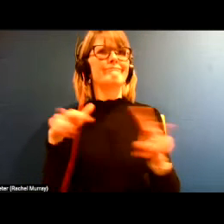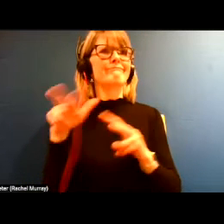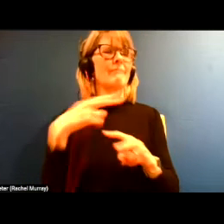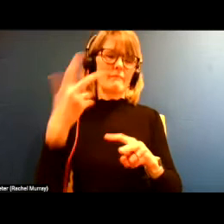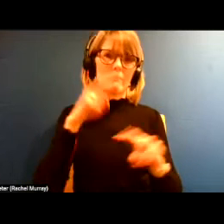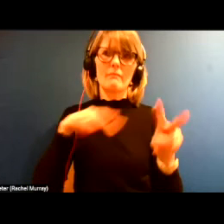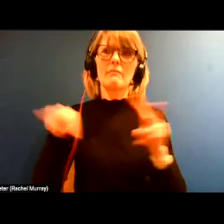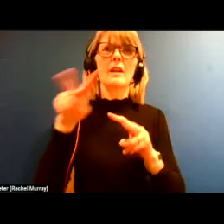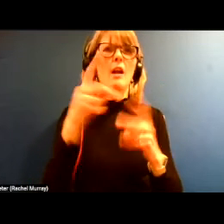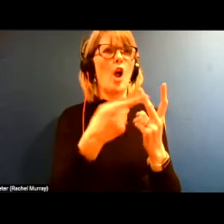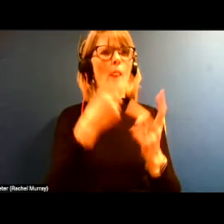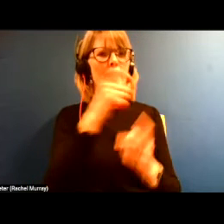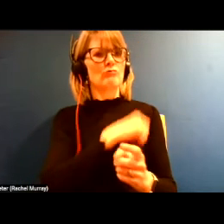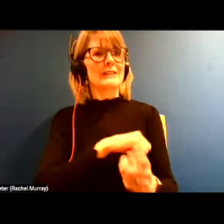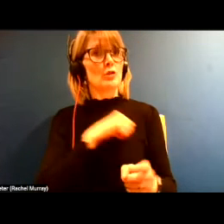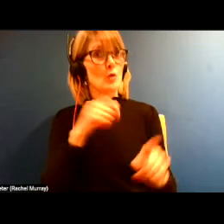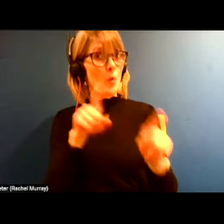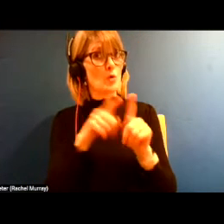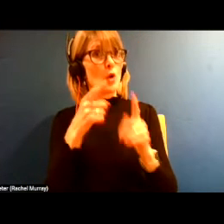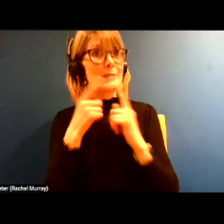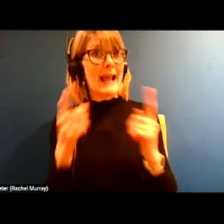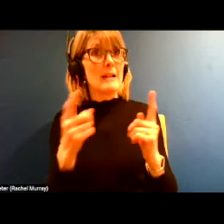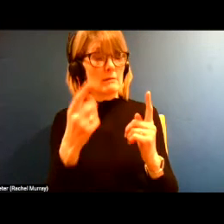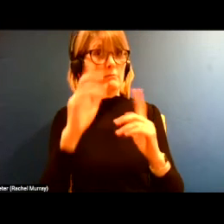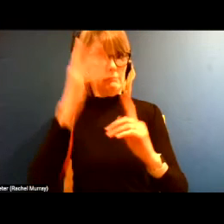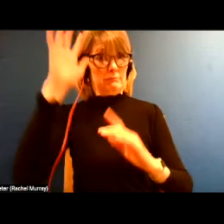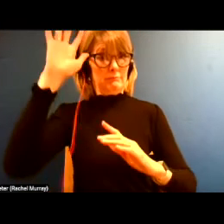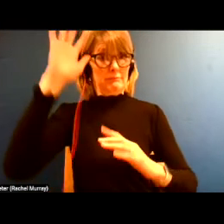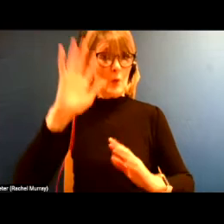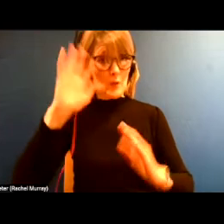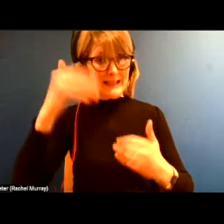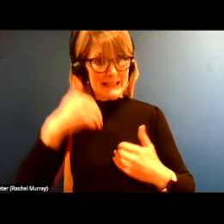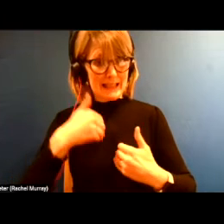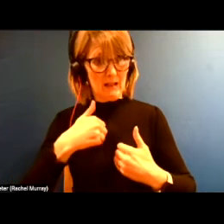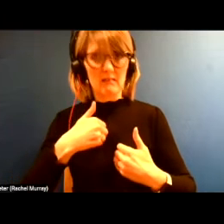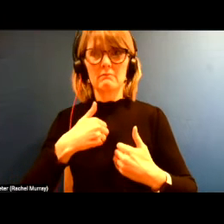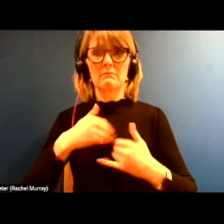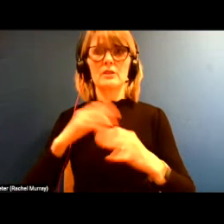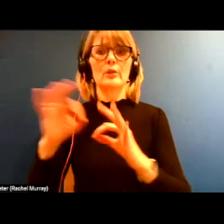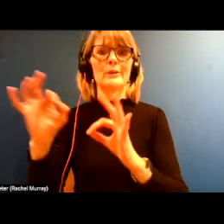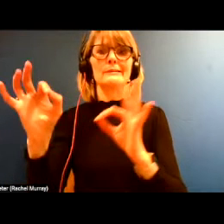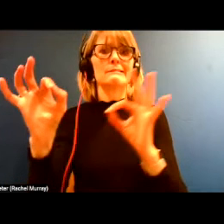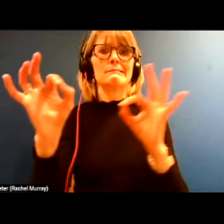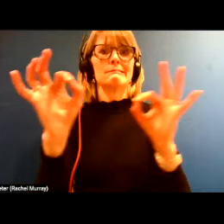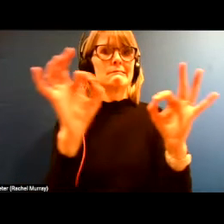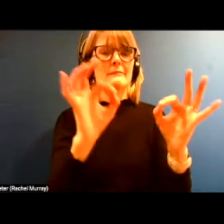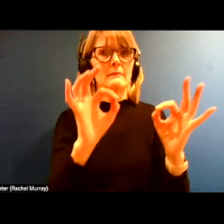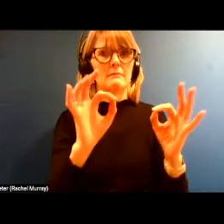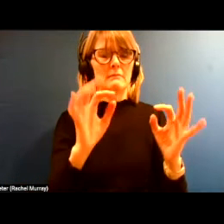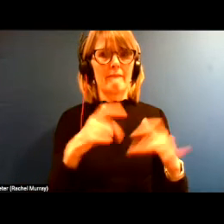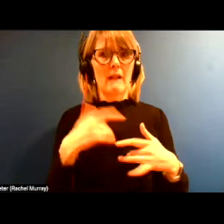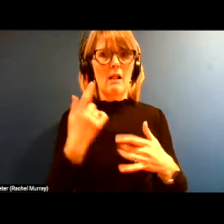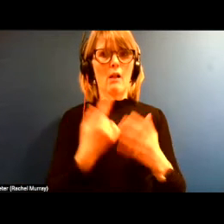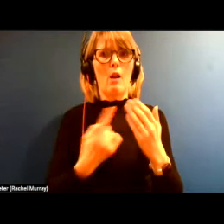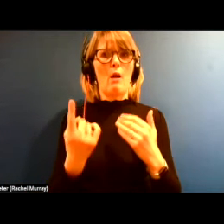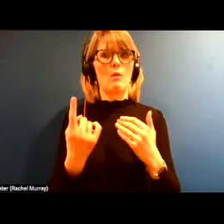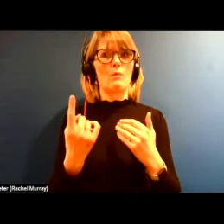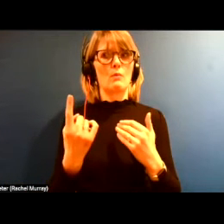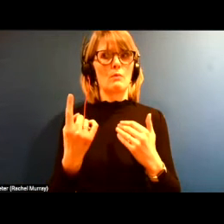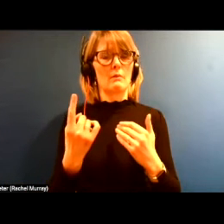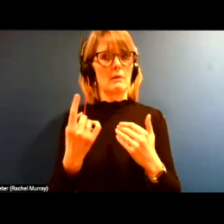time failed to find anyone. I felt quite alone, but not completely alone. Despite the